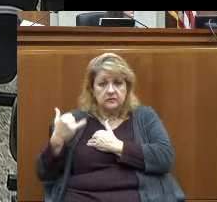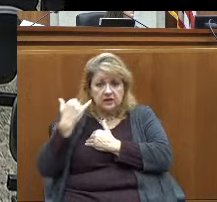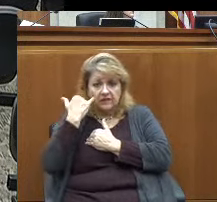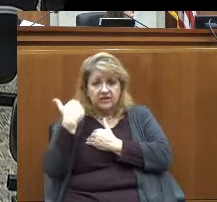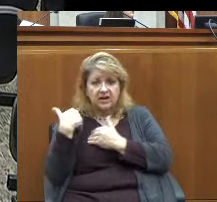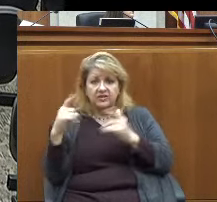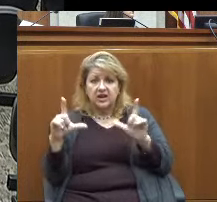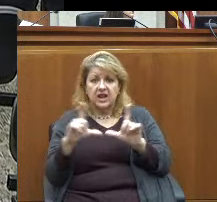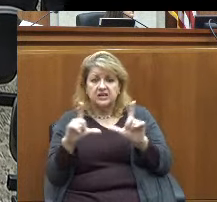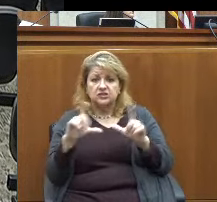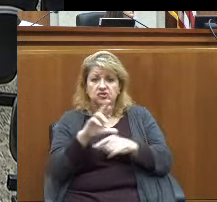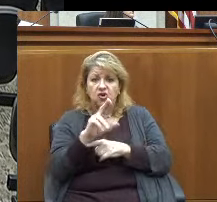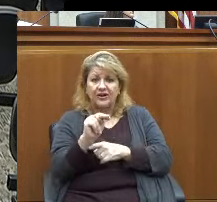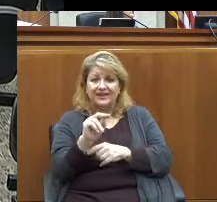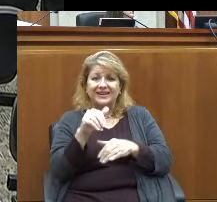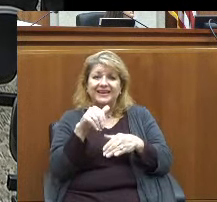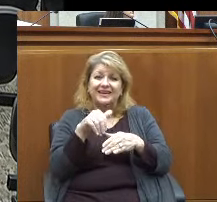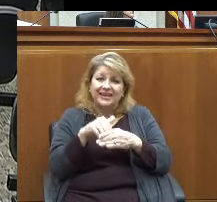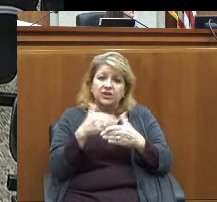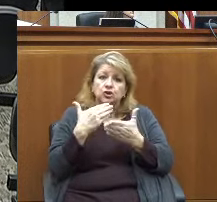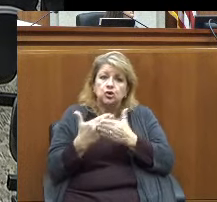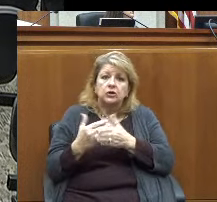RN in good standing with the nursing board.